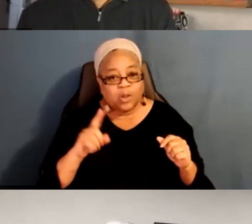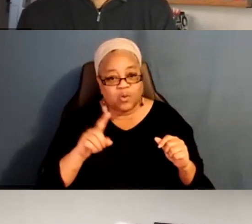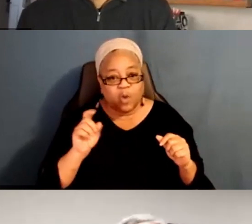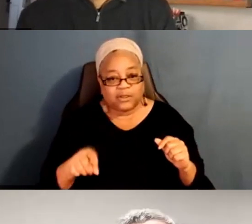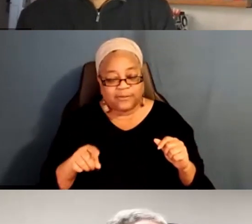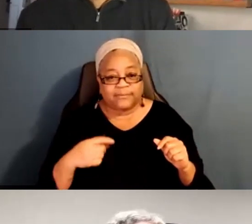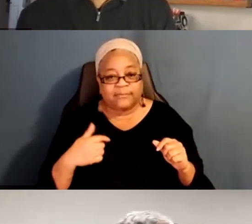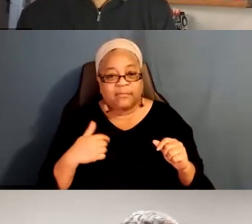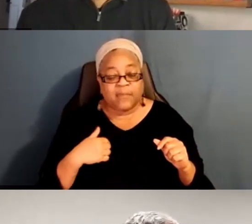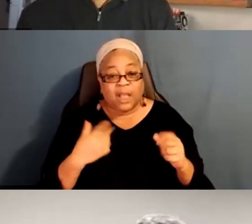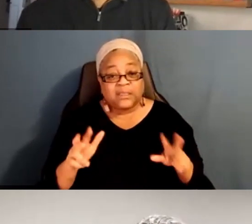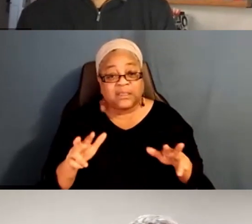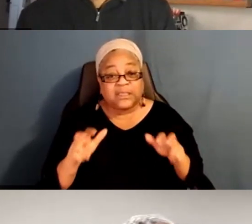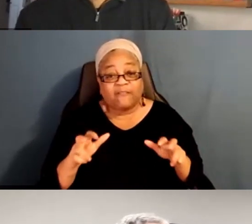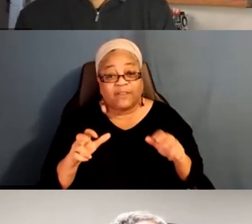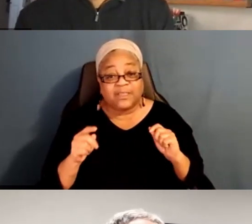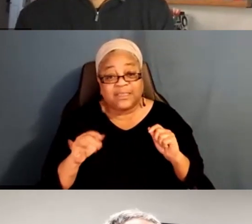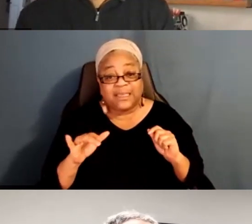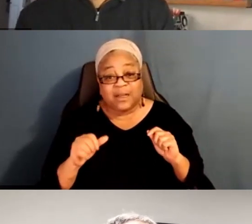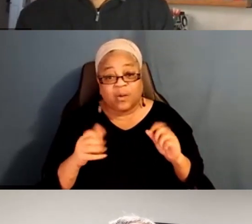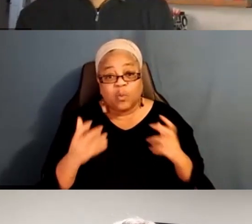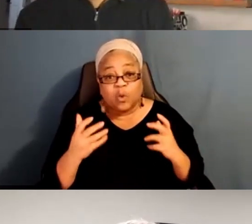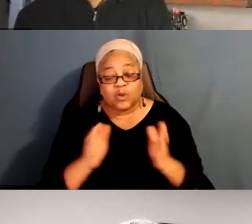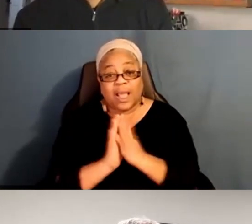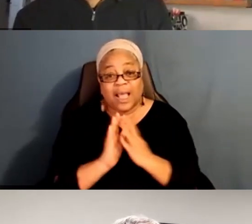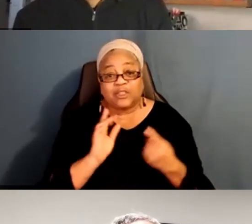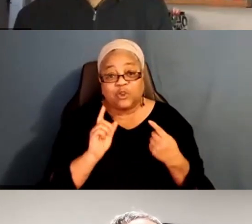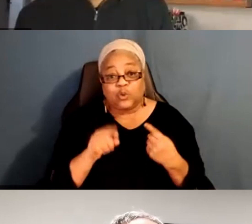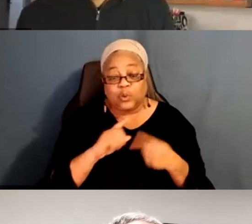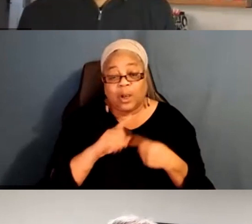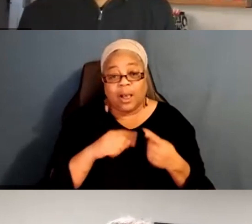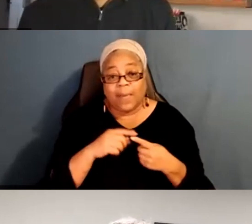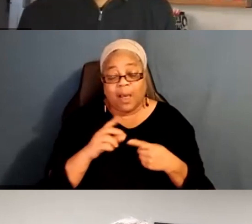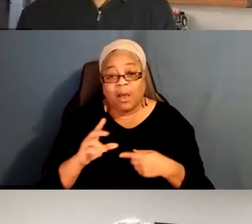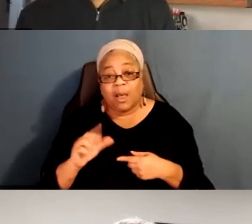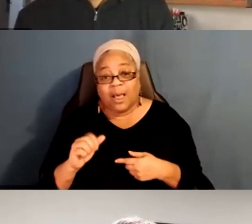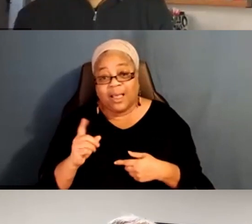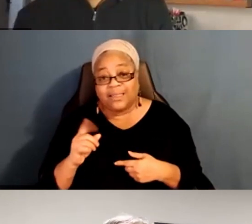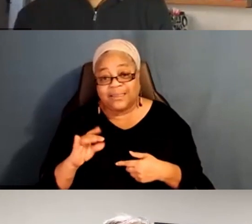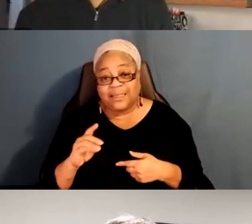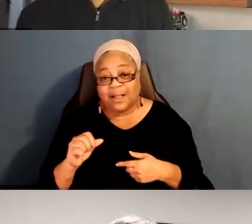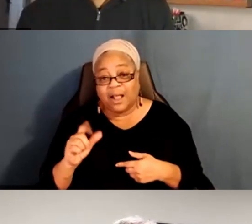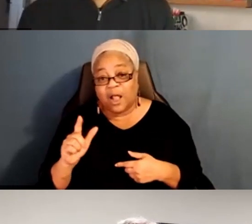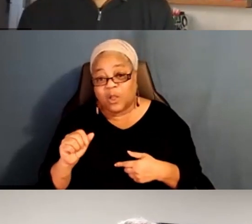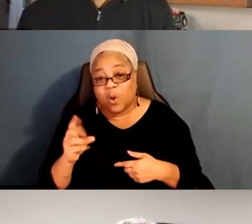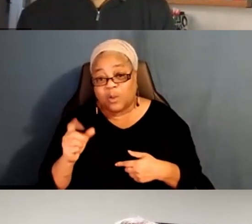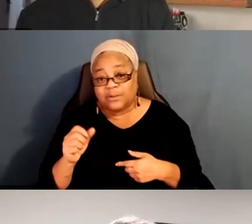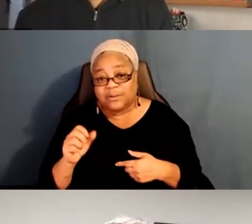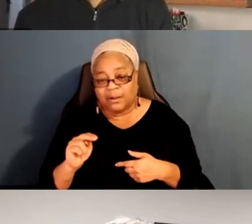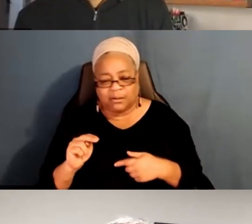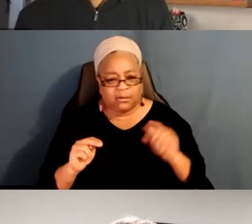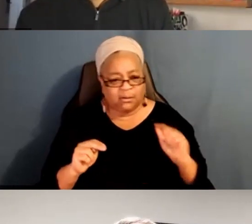I selfishly, Tina, want to ask you more about the Deana Lawson. I thought that was a great moment when you were